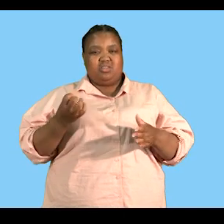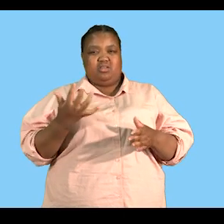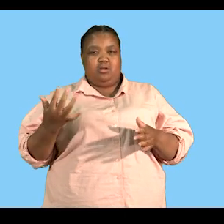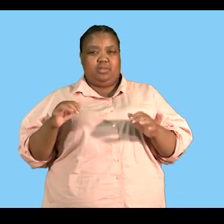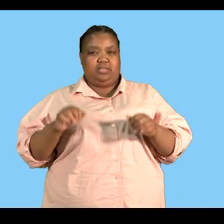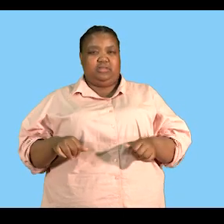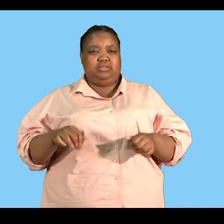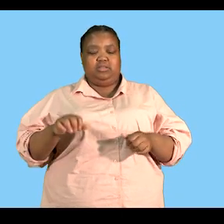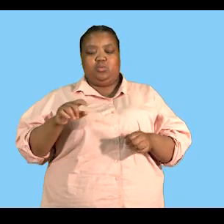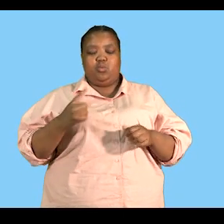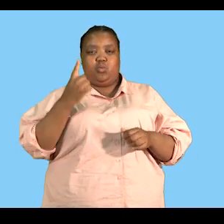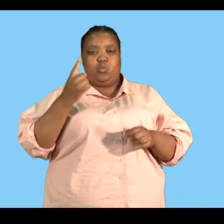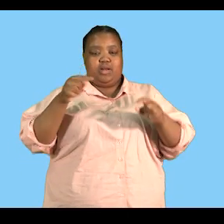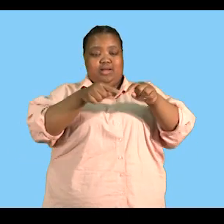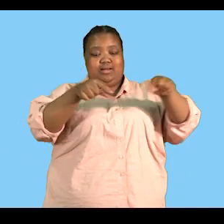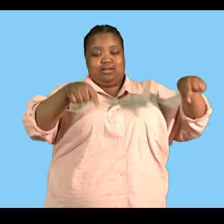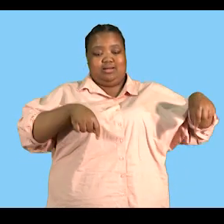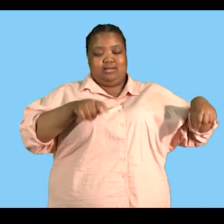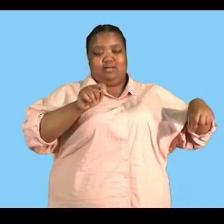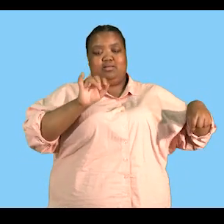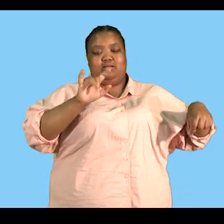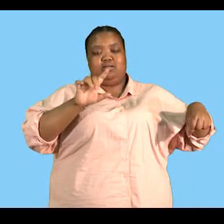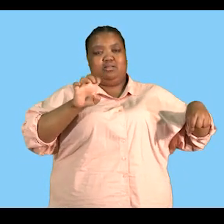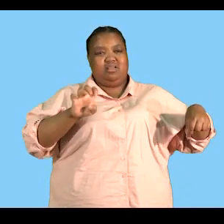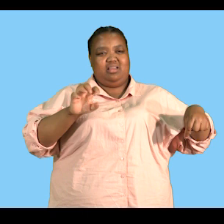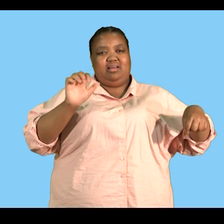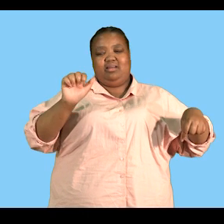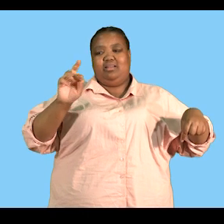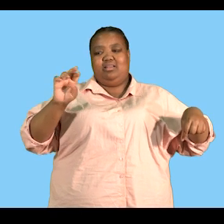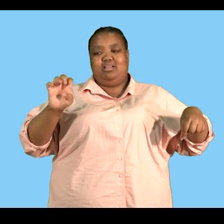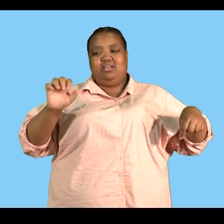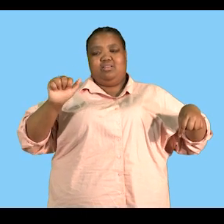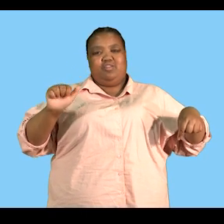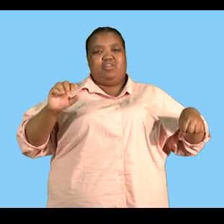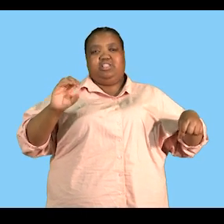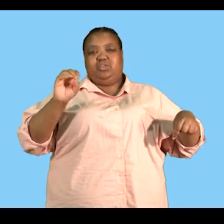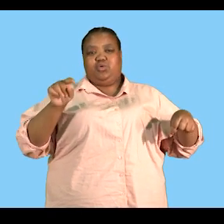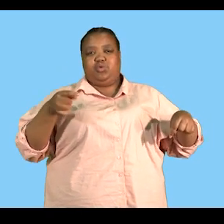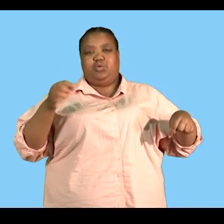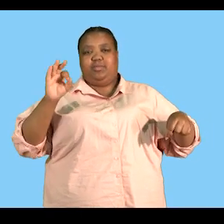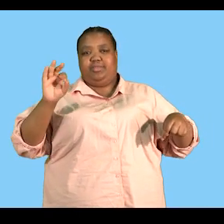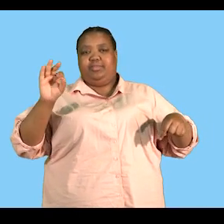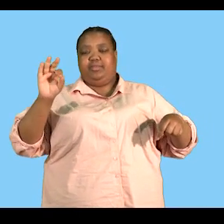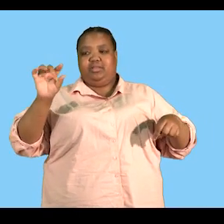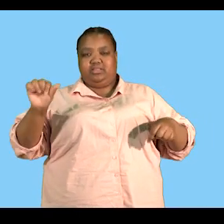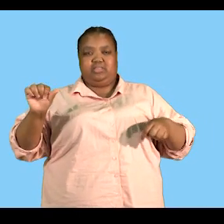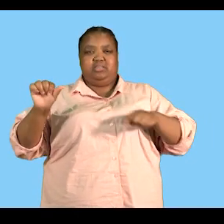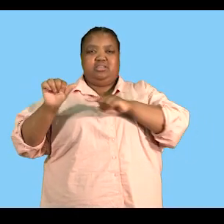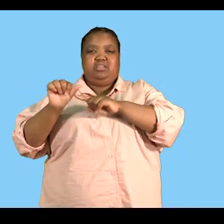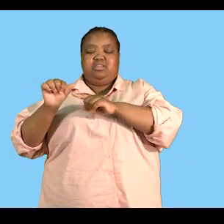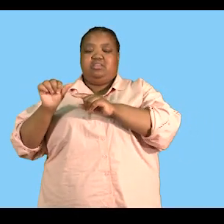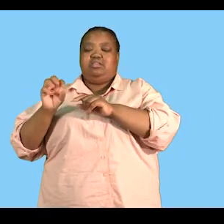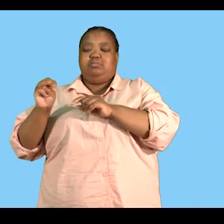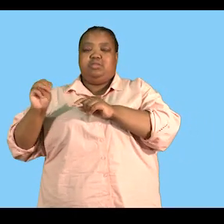squared and the tiles are sold at 1,44 meters squared per box. So now we'll just say